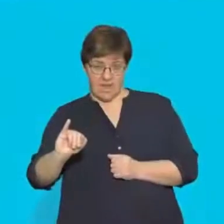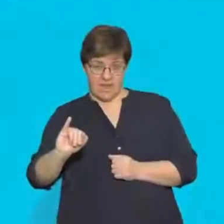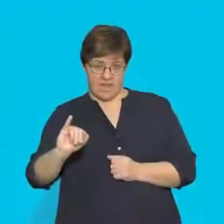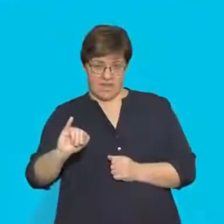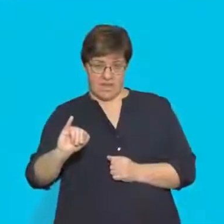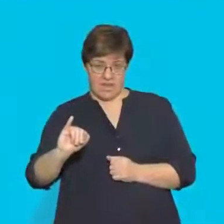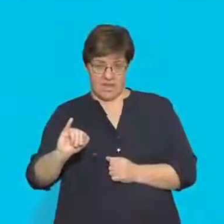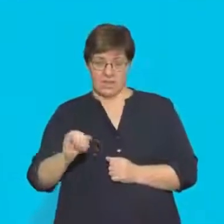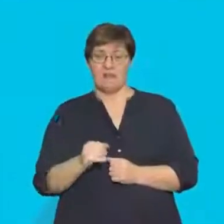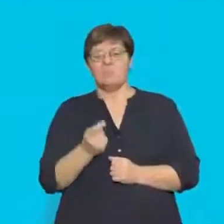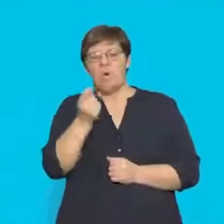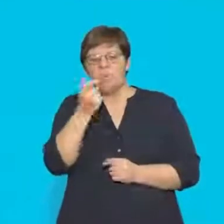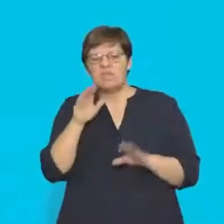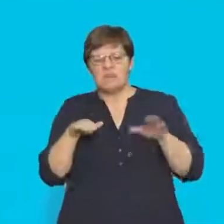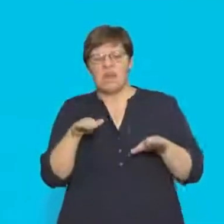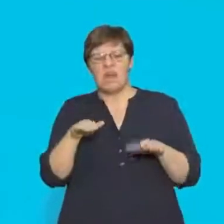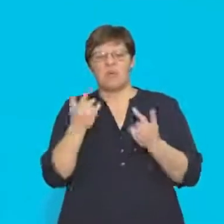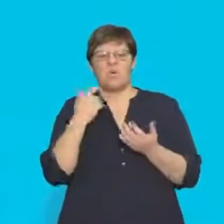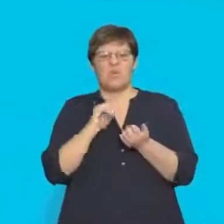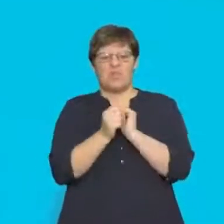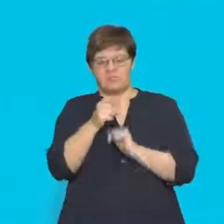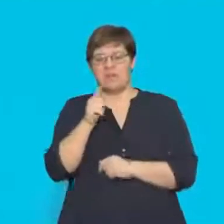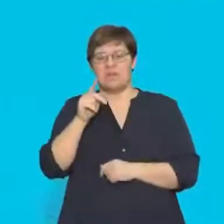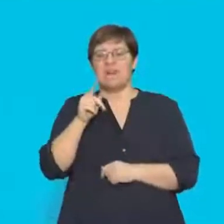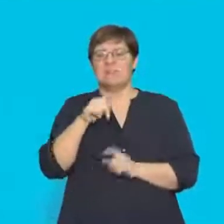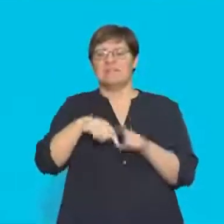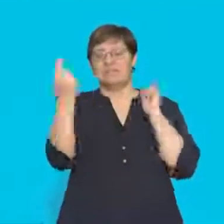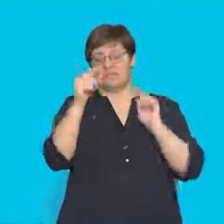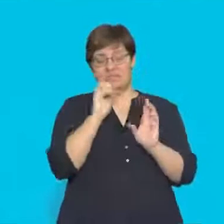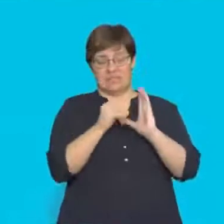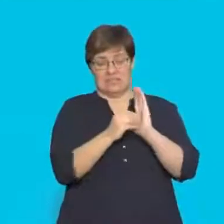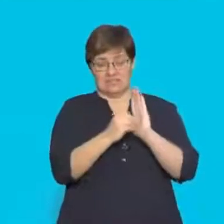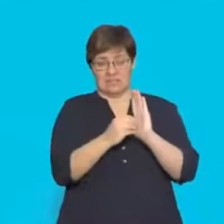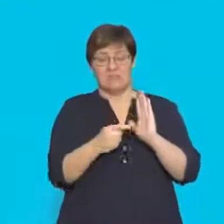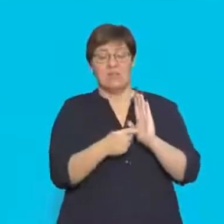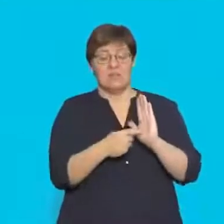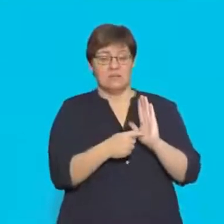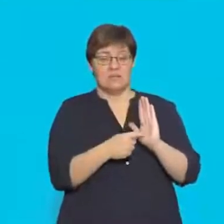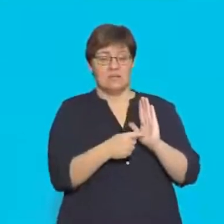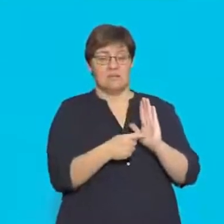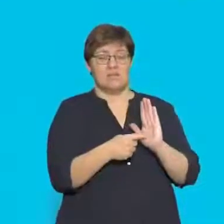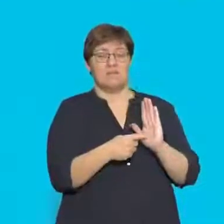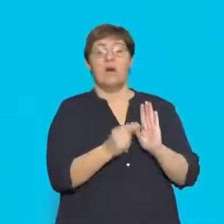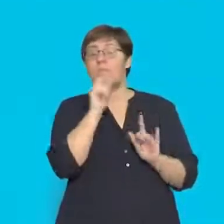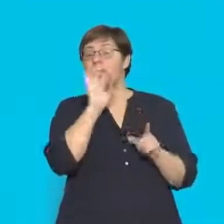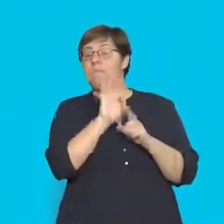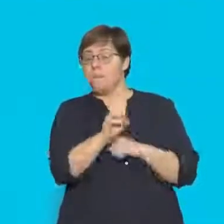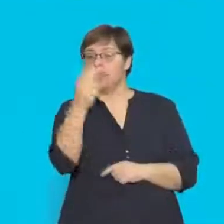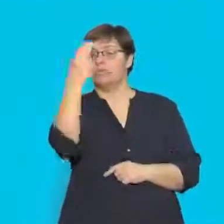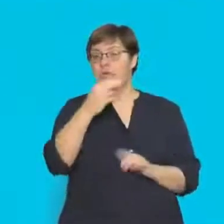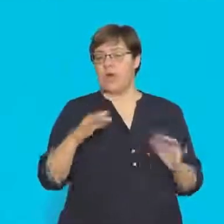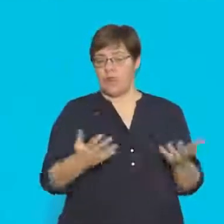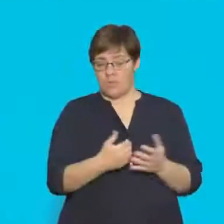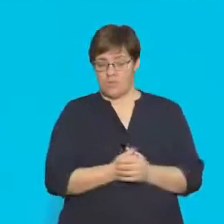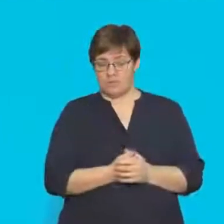phi. Quite similar, but just a different shape. And you need to be able to recognize how to